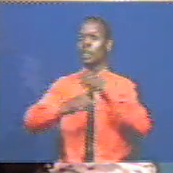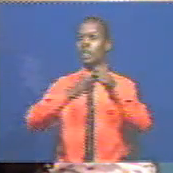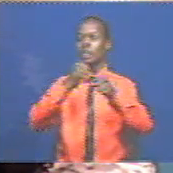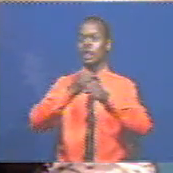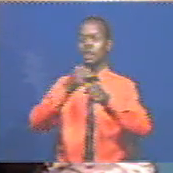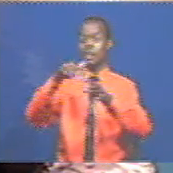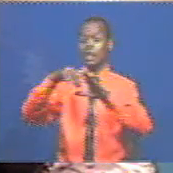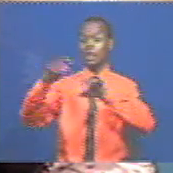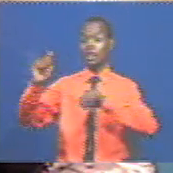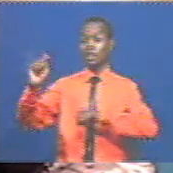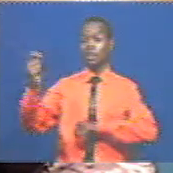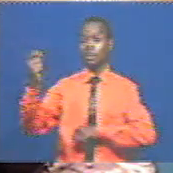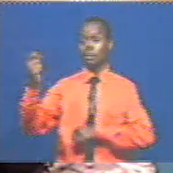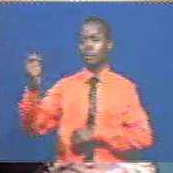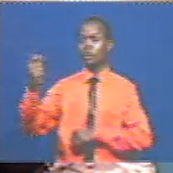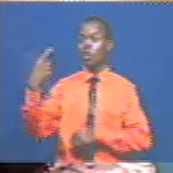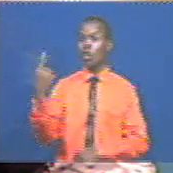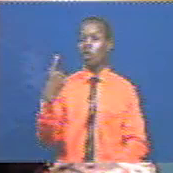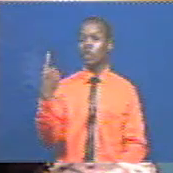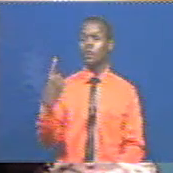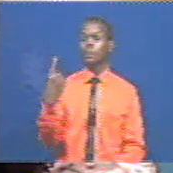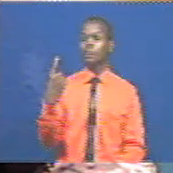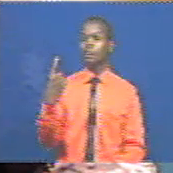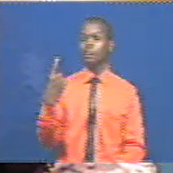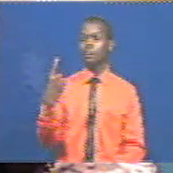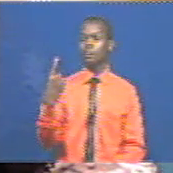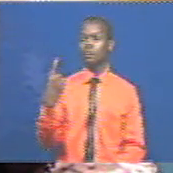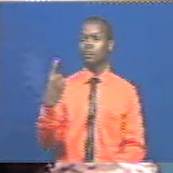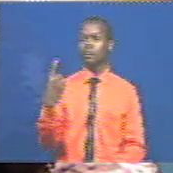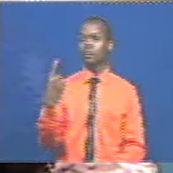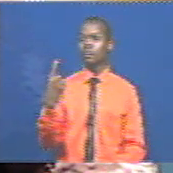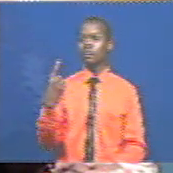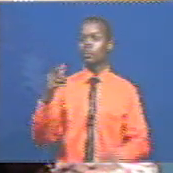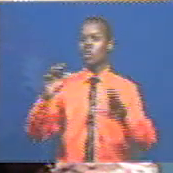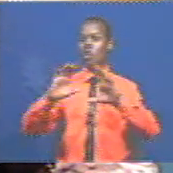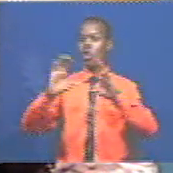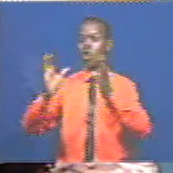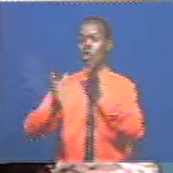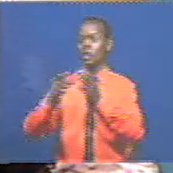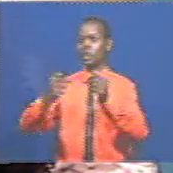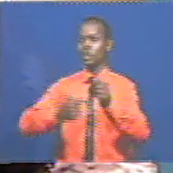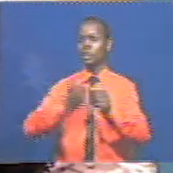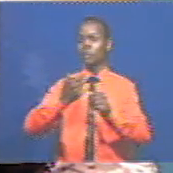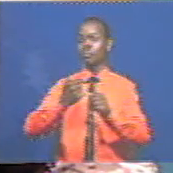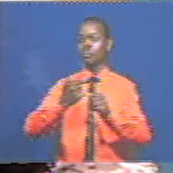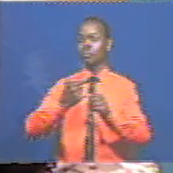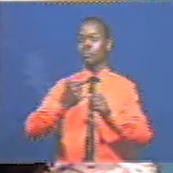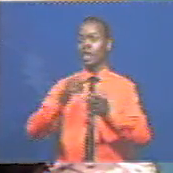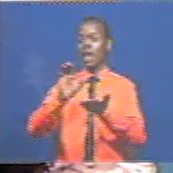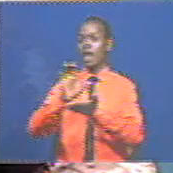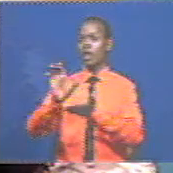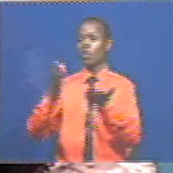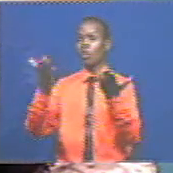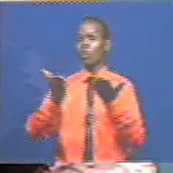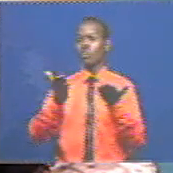SD only UN global South headquarters in Gary